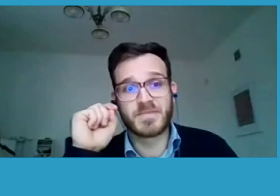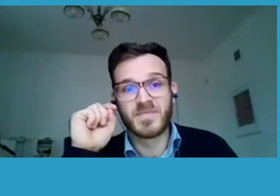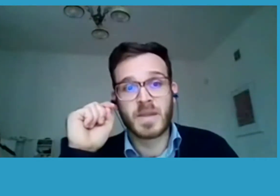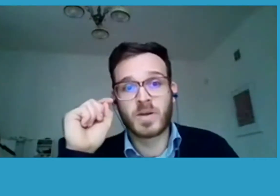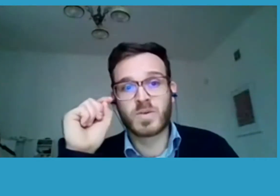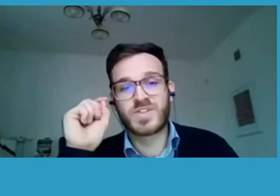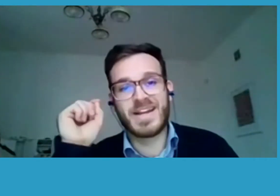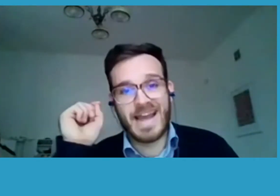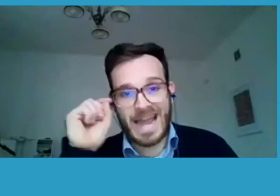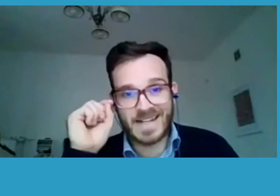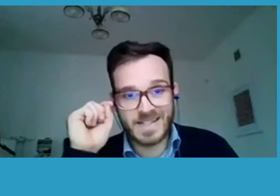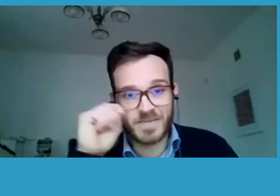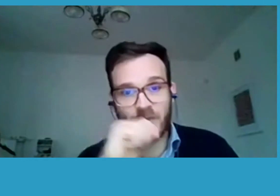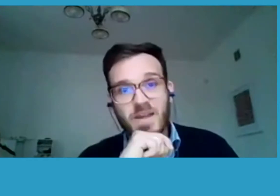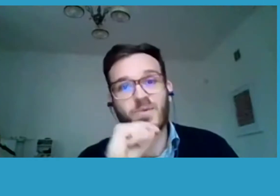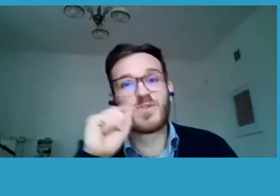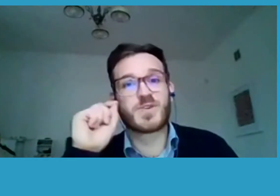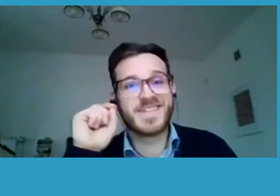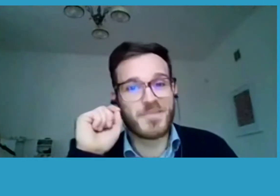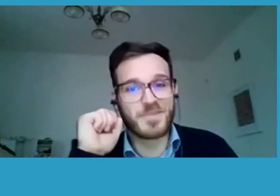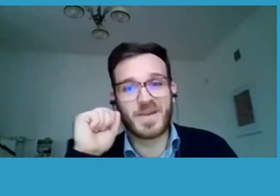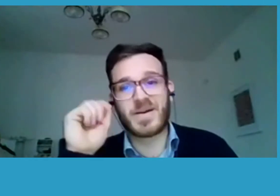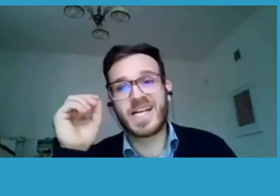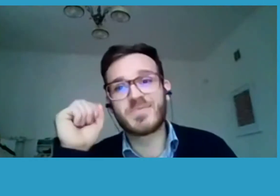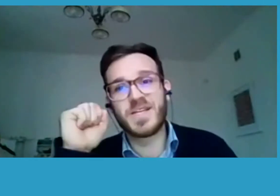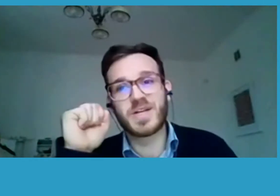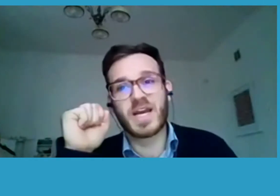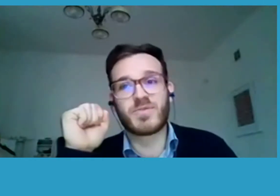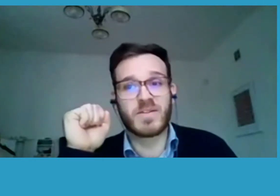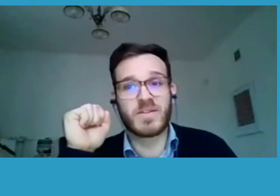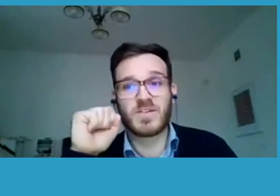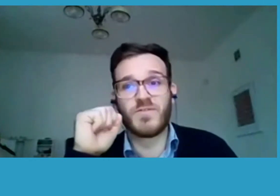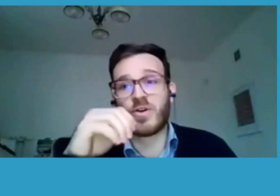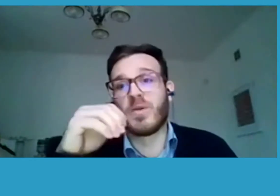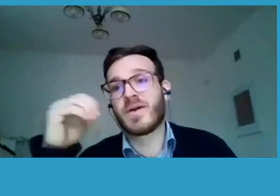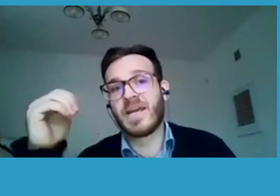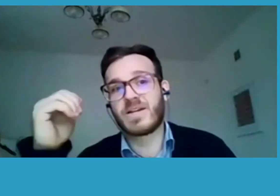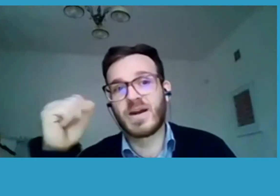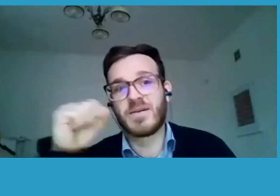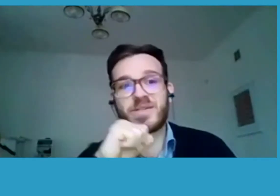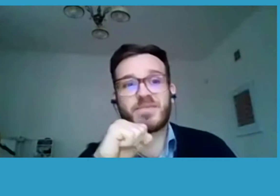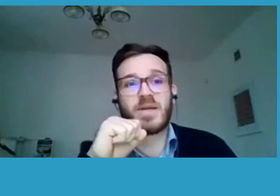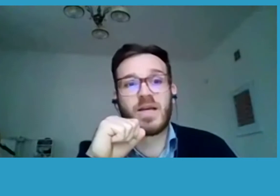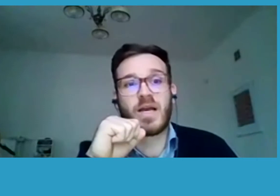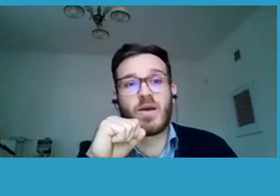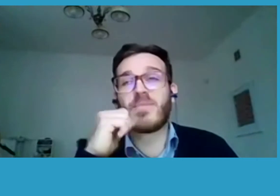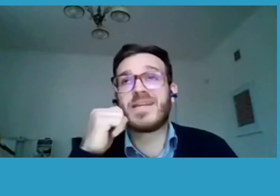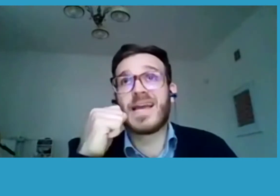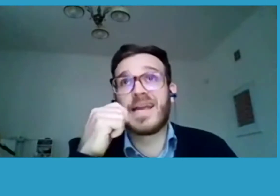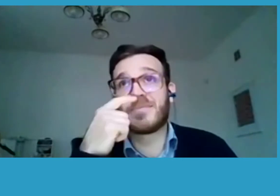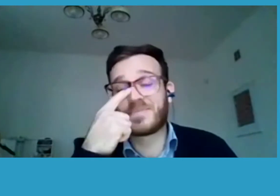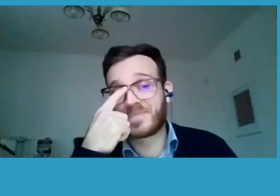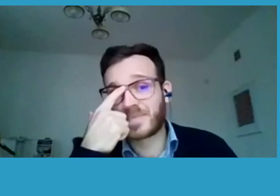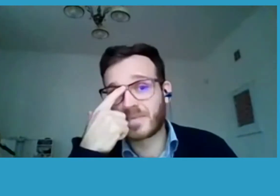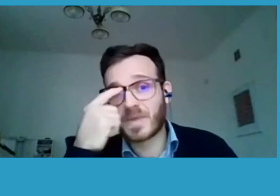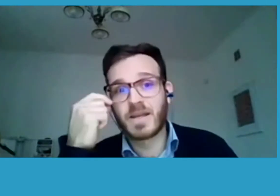Human Rights concerning acts which for some are hate speech and for others verbal hate crimes. One